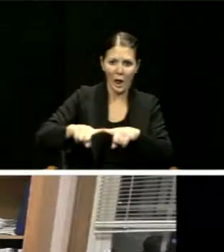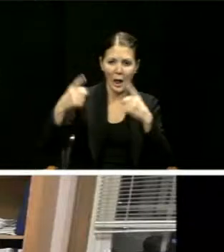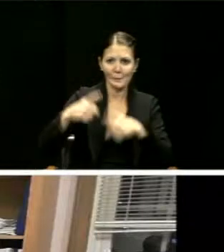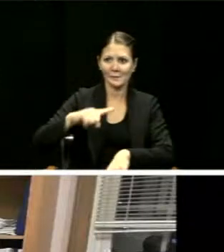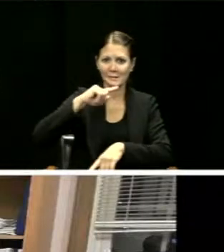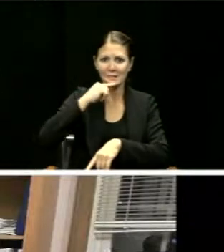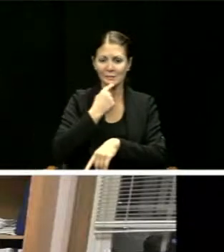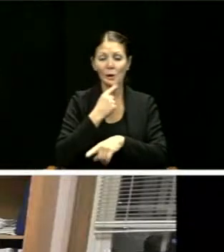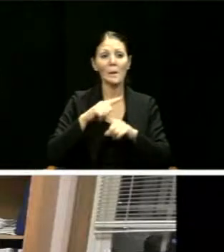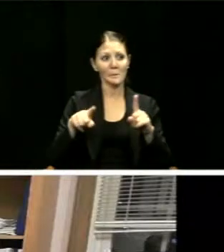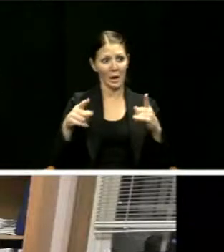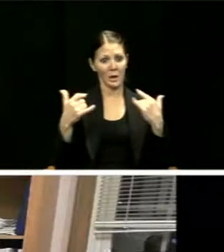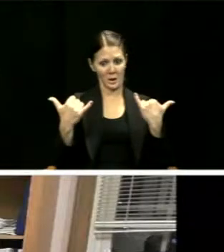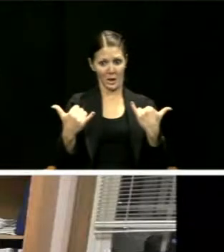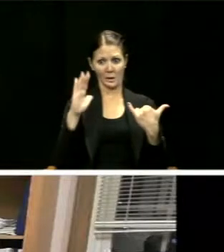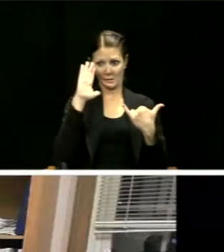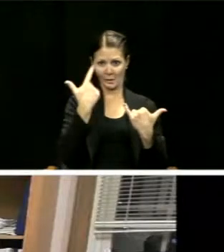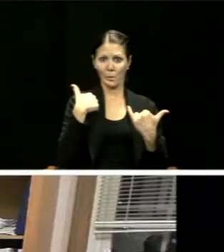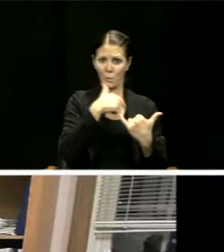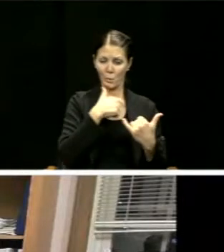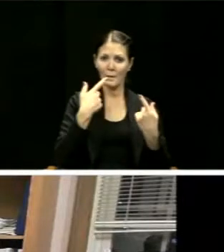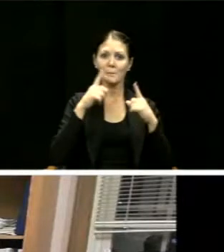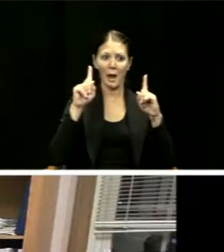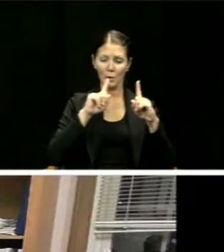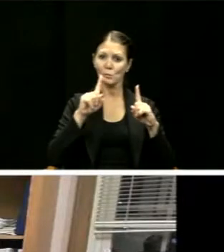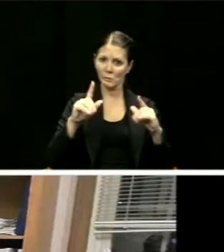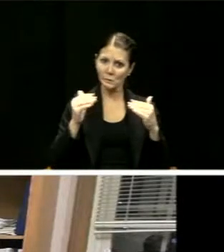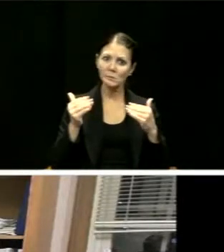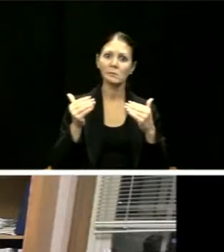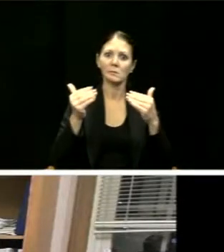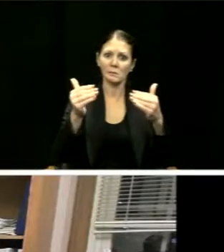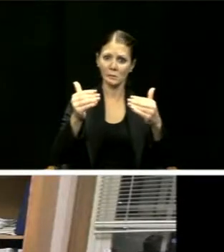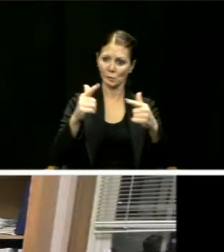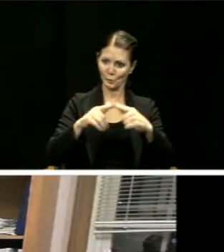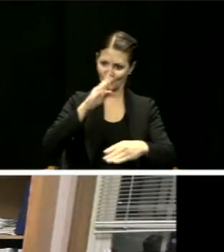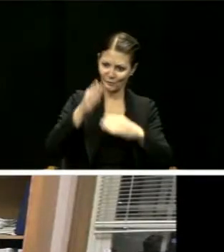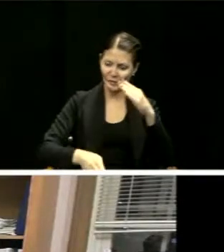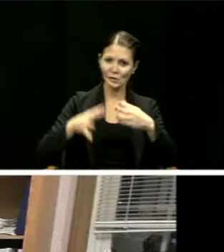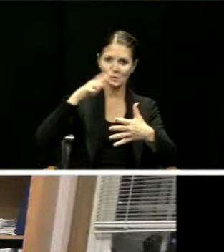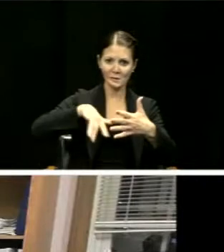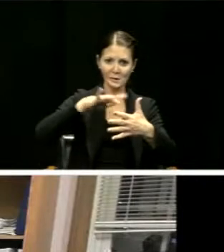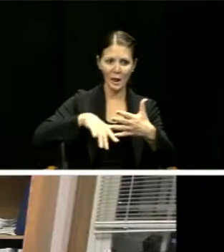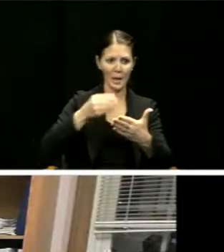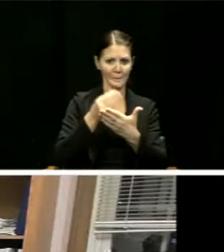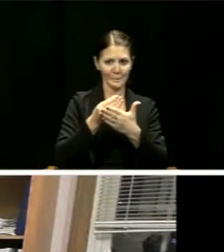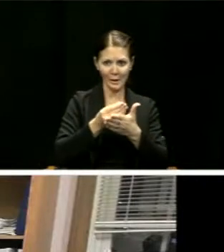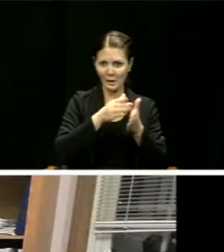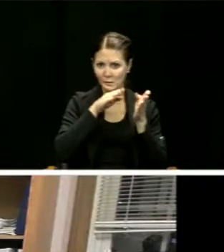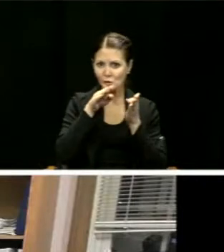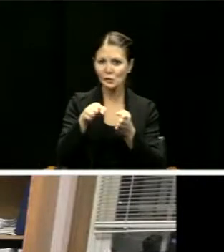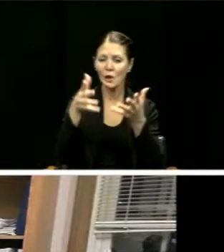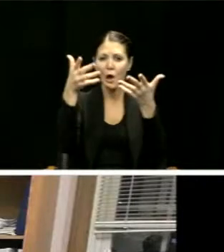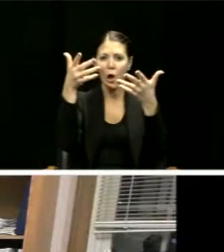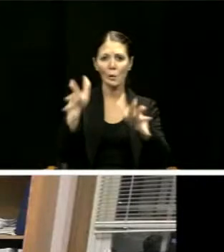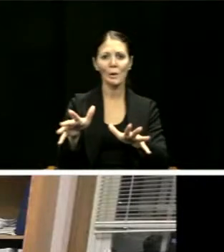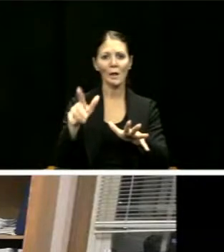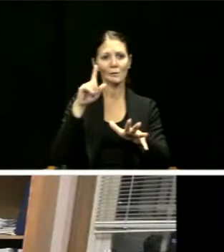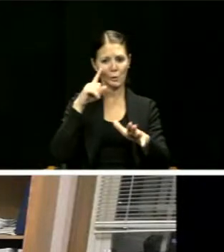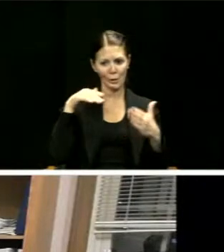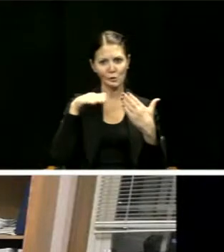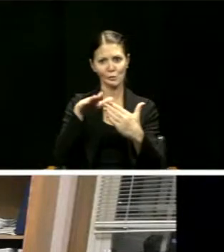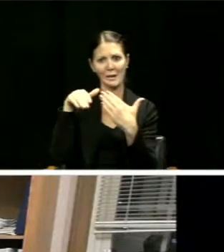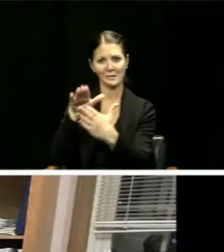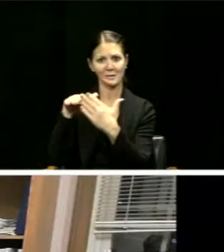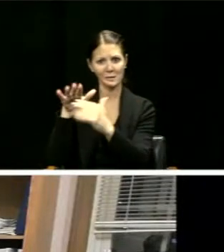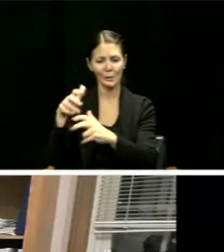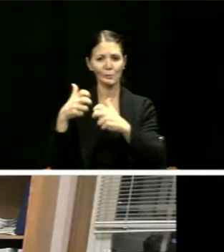massive step forward for the town to complete these studies and commit funding to address some of these. But it's